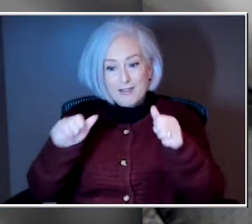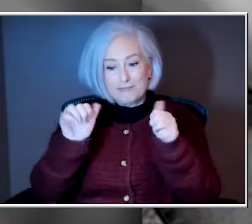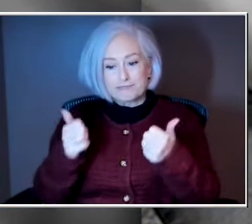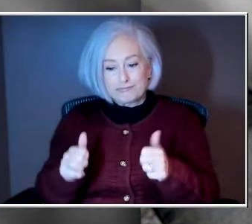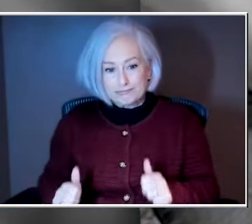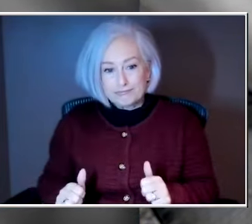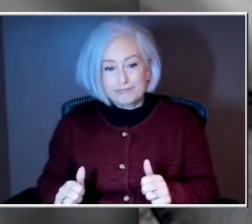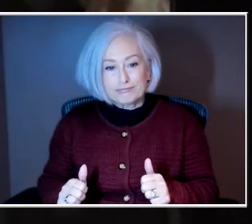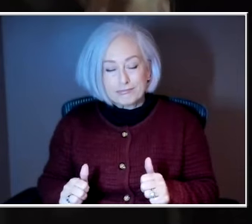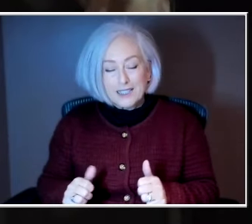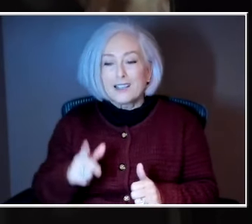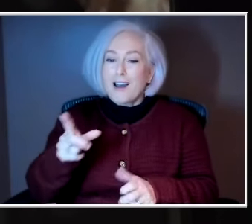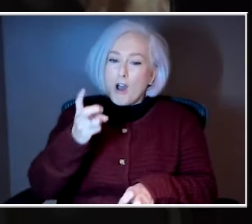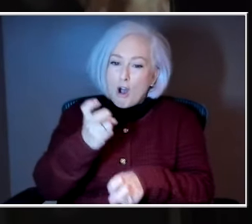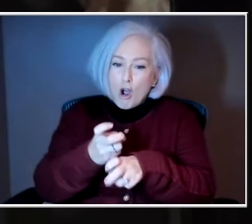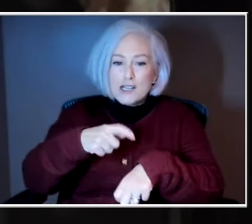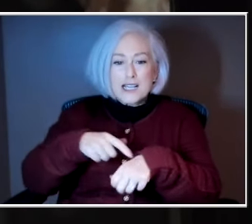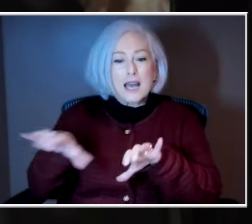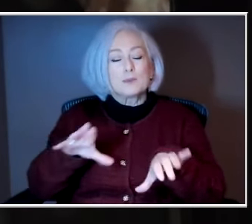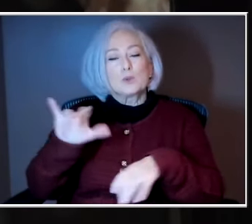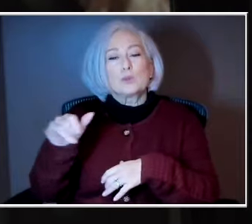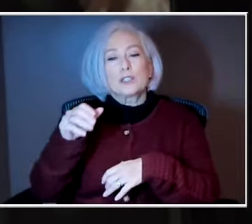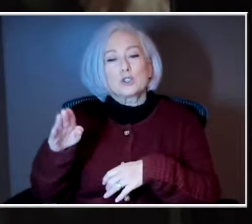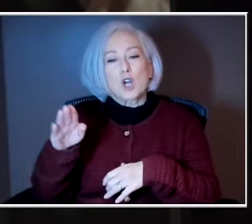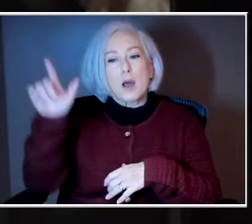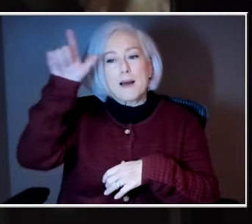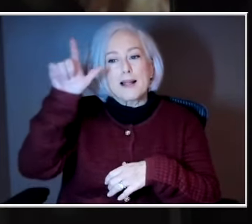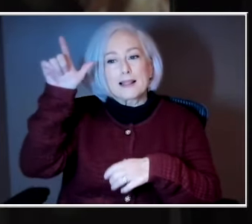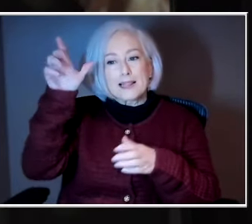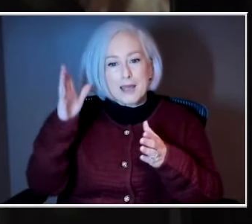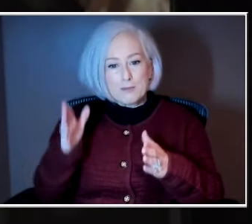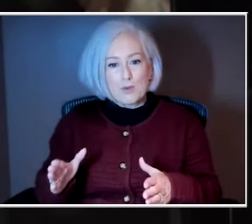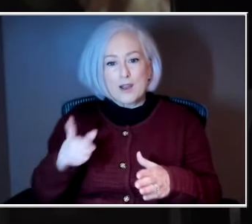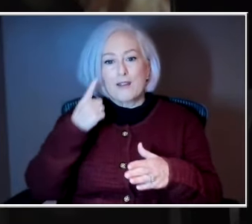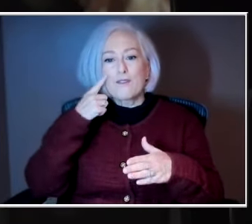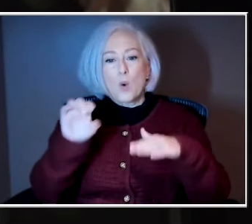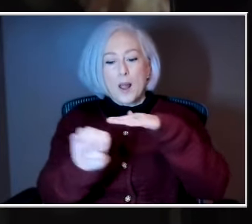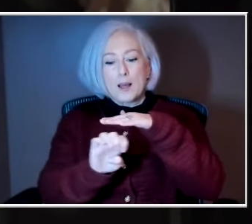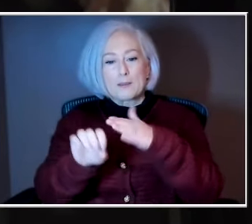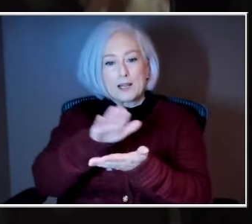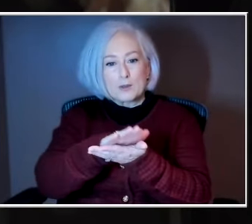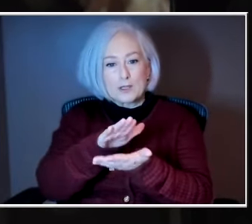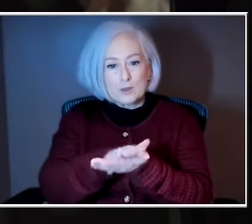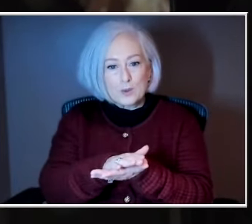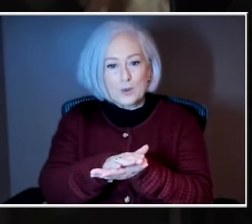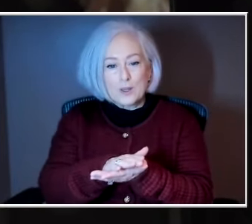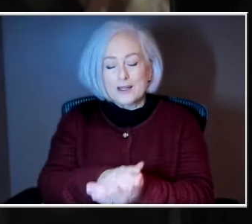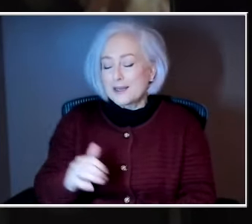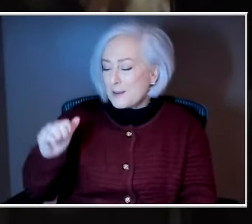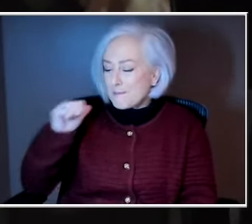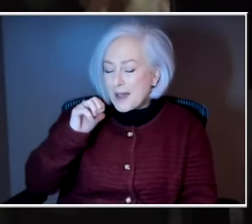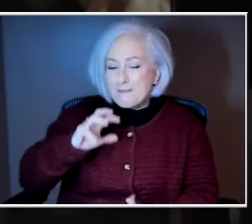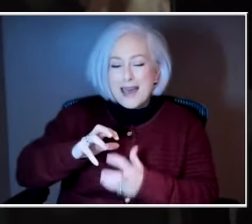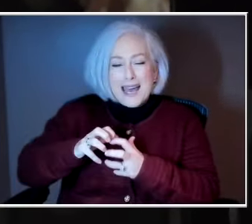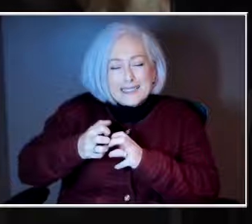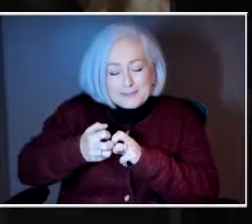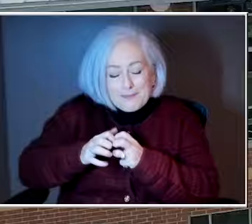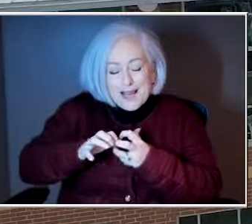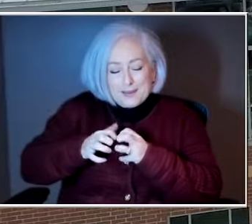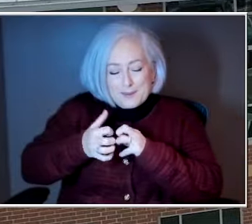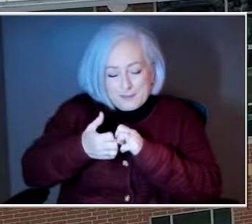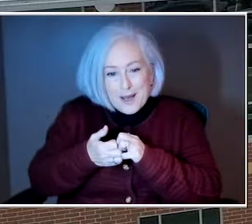school librarian. I would have horrible back spasms and leg cramps, and I couldn't stand for as long as I wanted. I couldn't interact the way